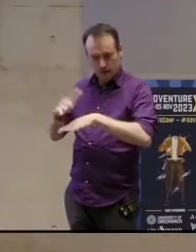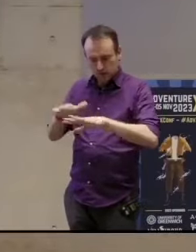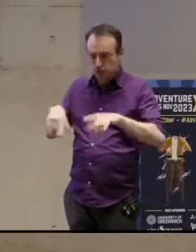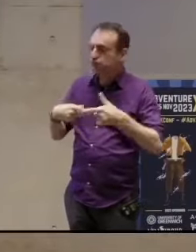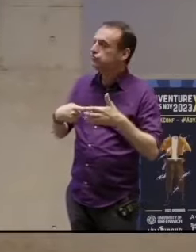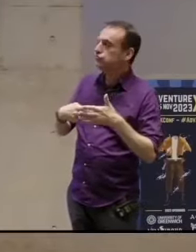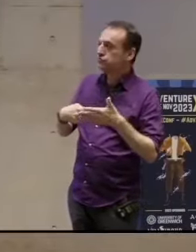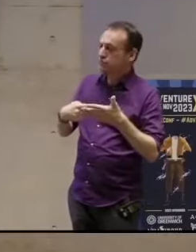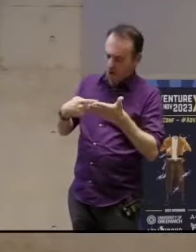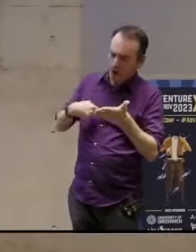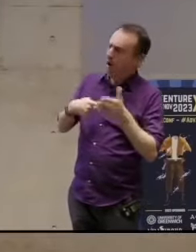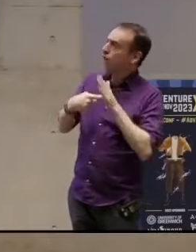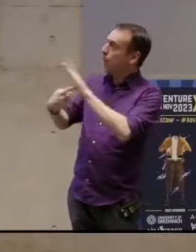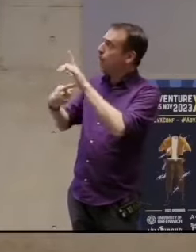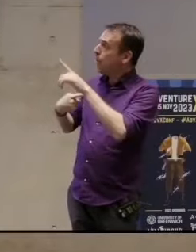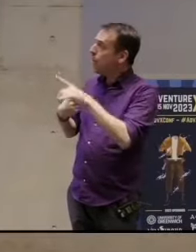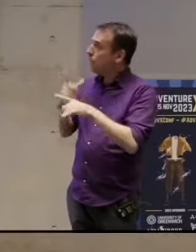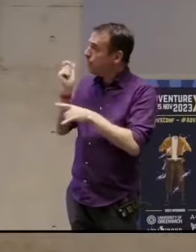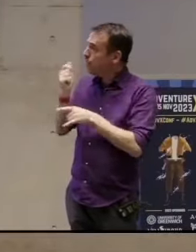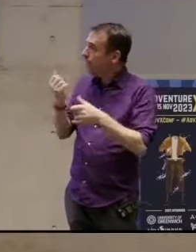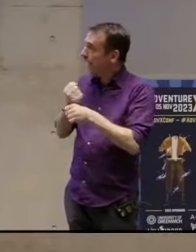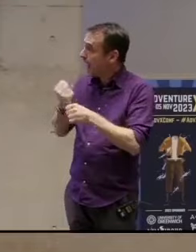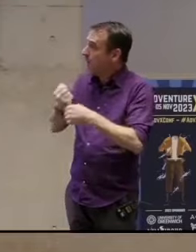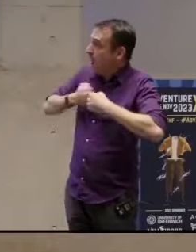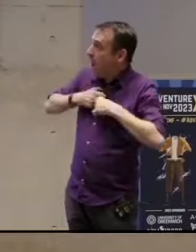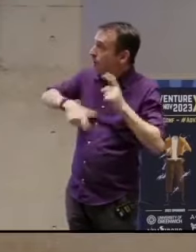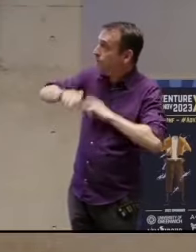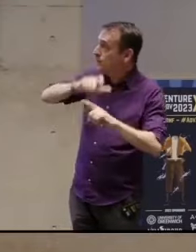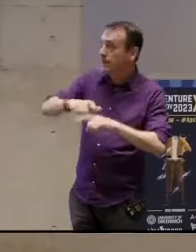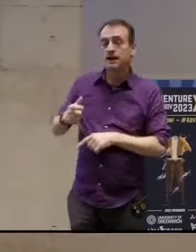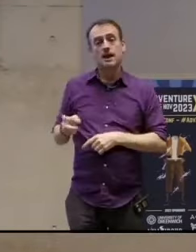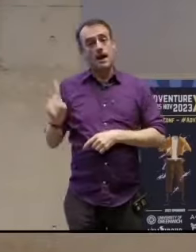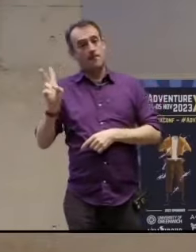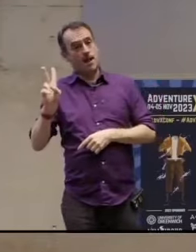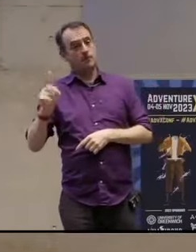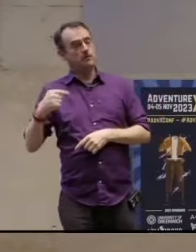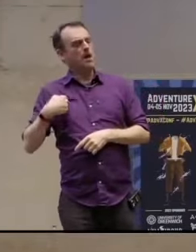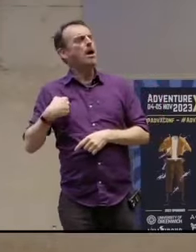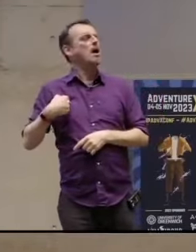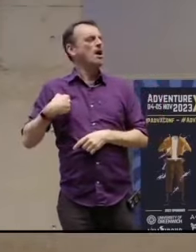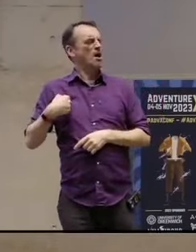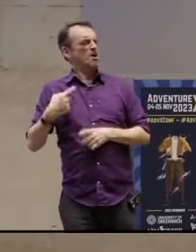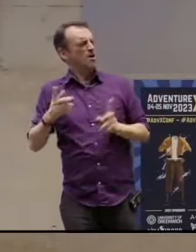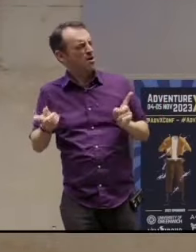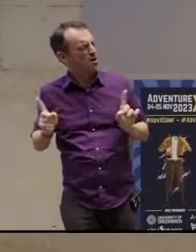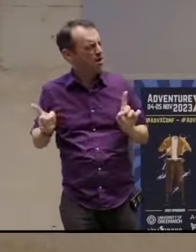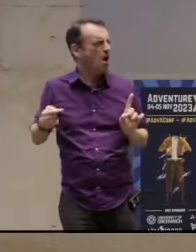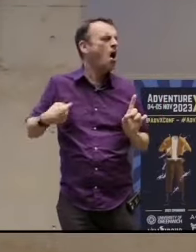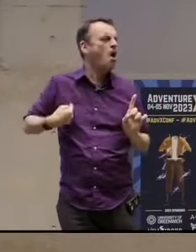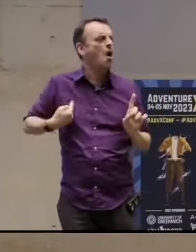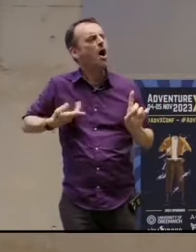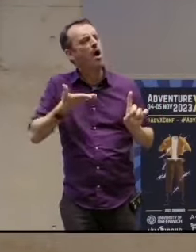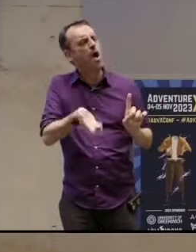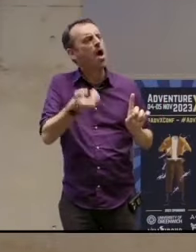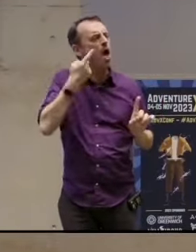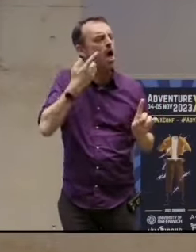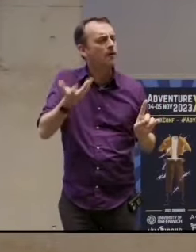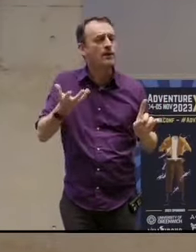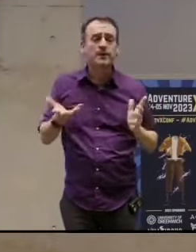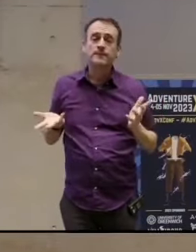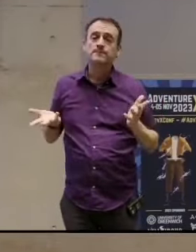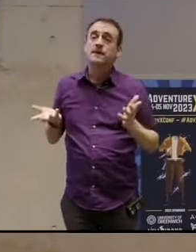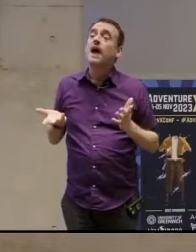And the parents like, well, okay, because you're interested in this, I'll come along and see what this is about. And then we've exhibited